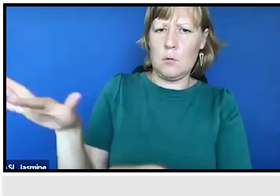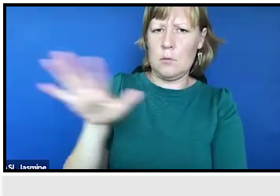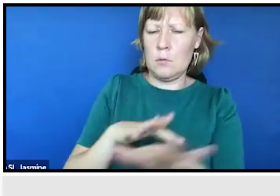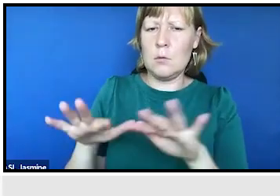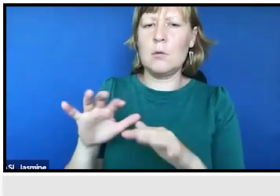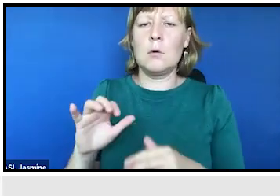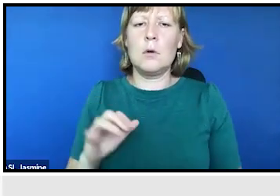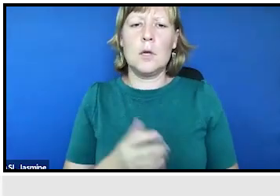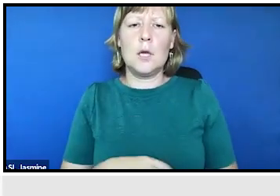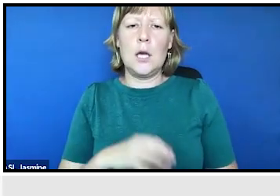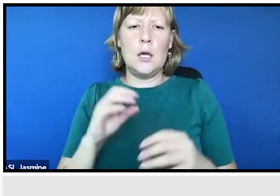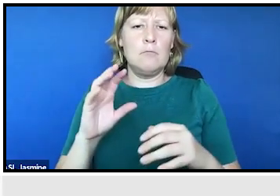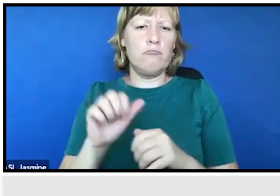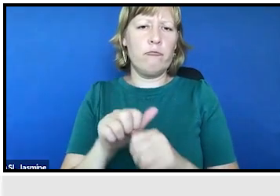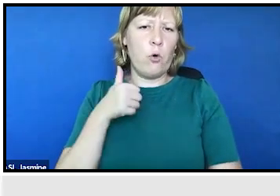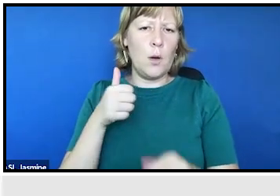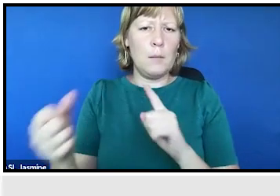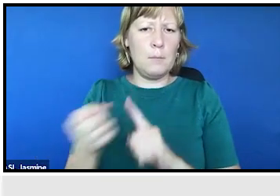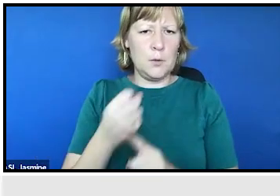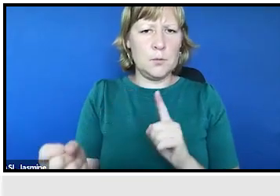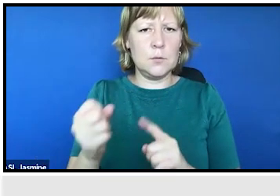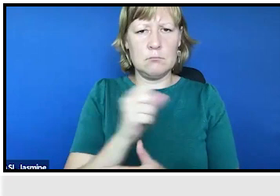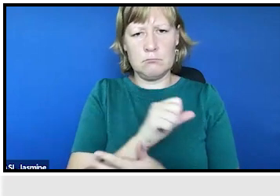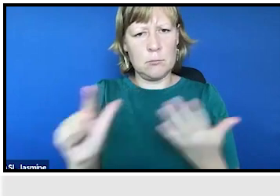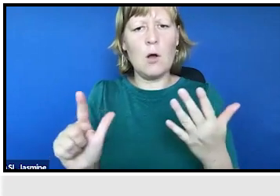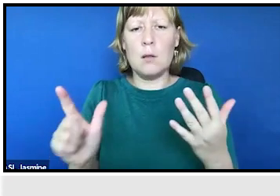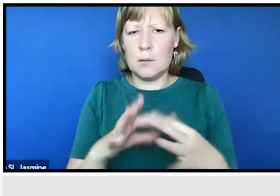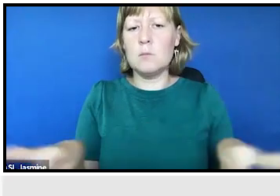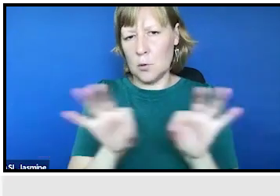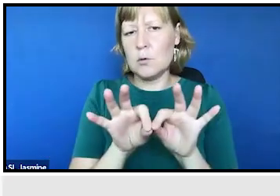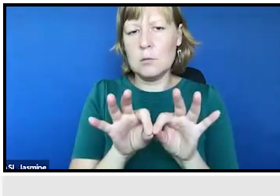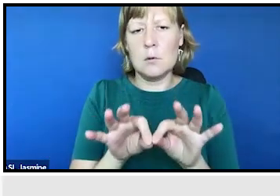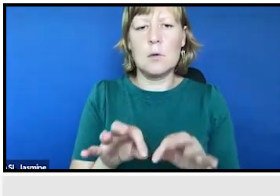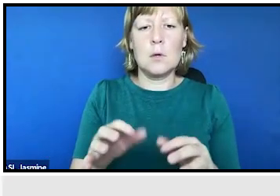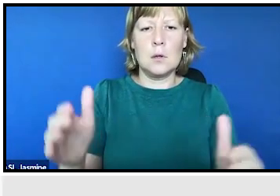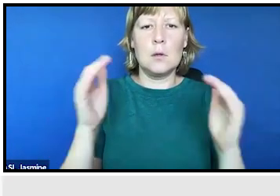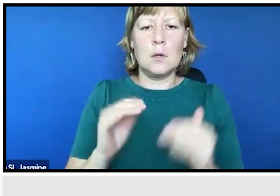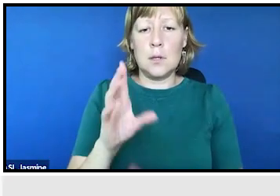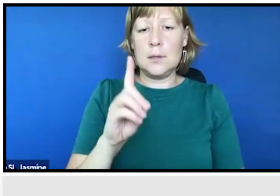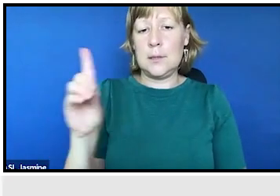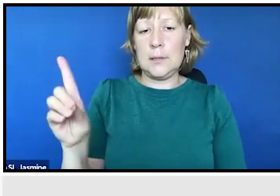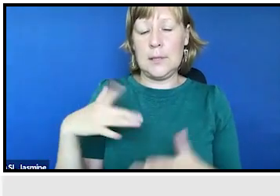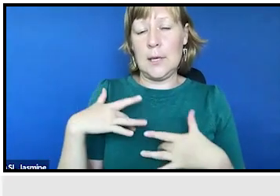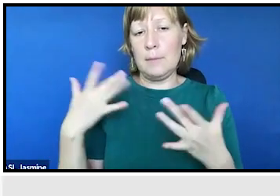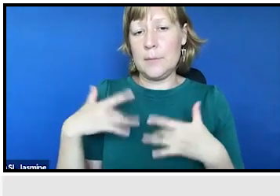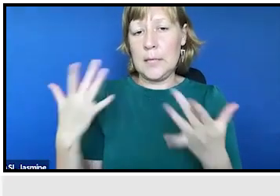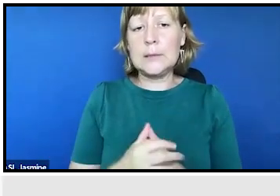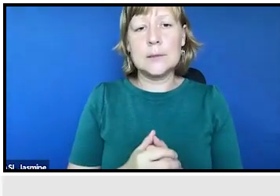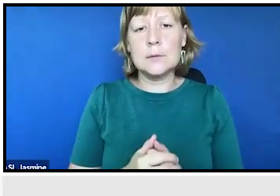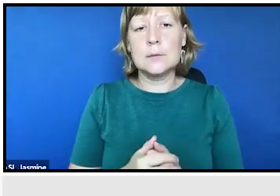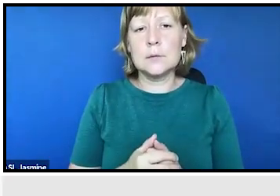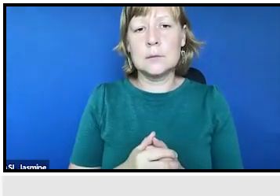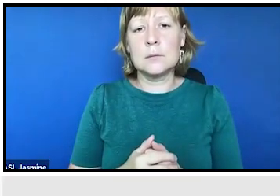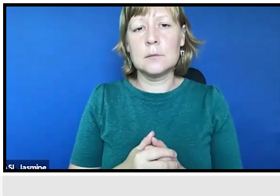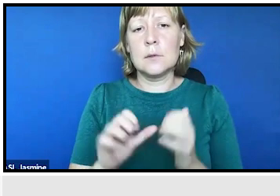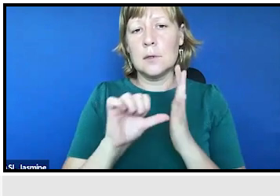and freedom from abuse, which is also very important. We talk about DD updates. And again, we